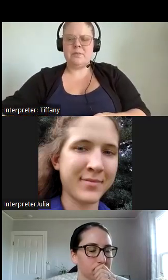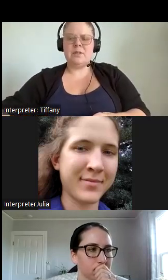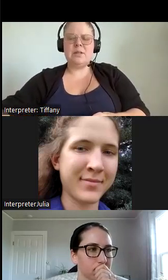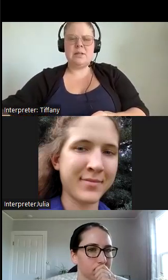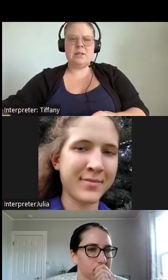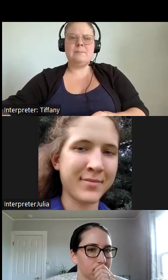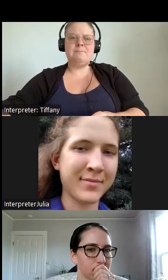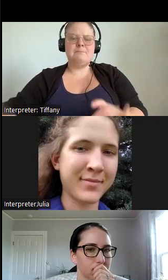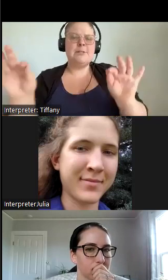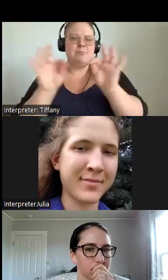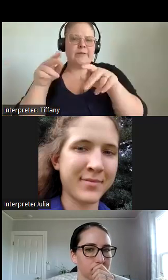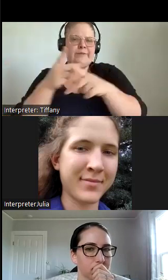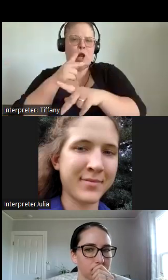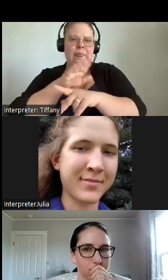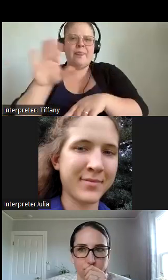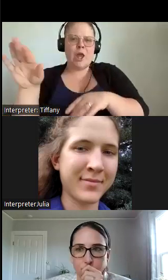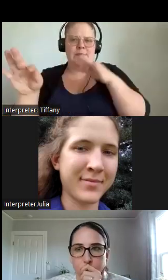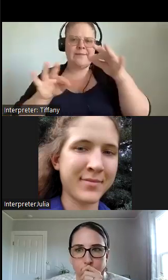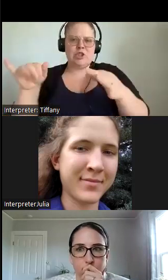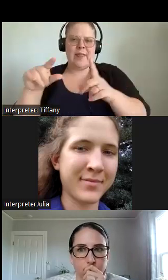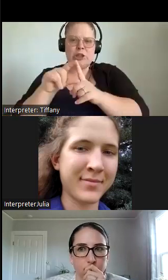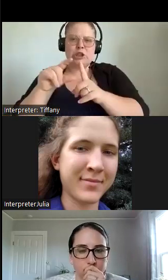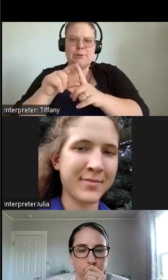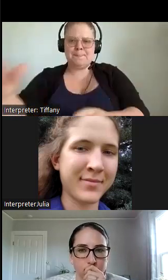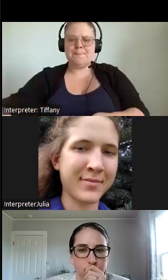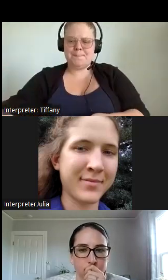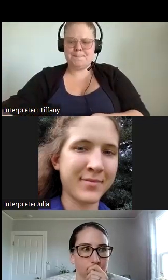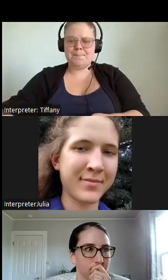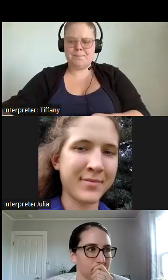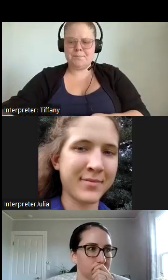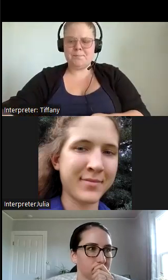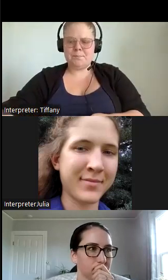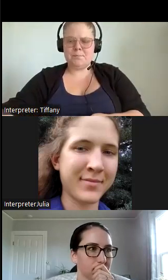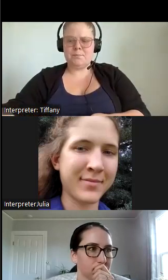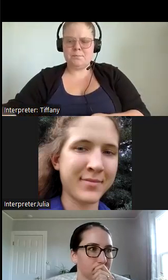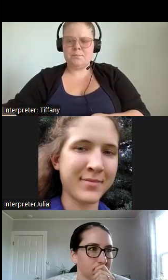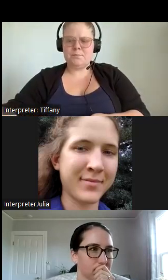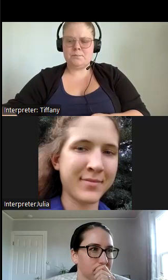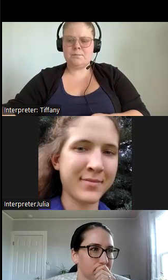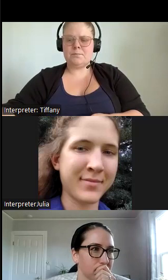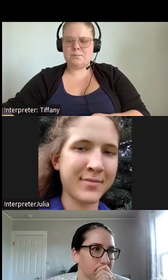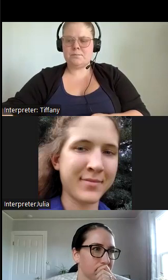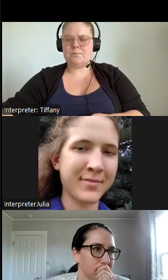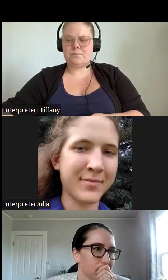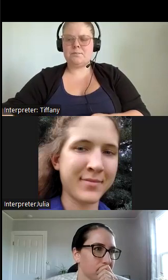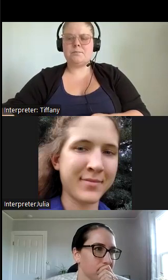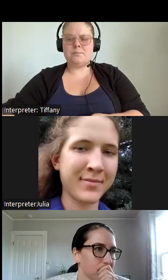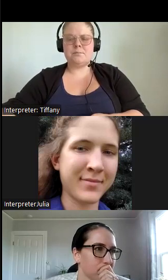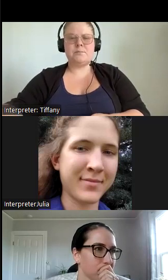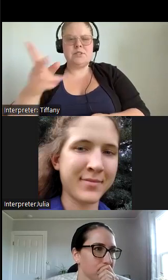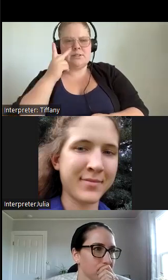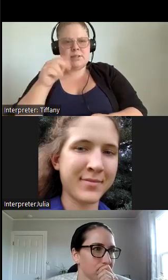working definition of that underinsured term means. I see another question. I know historically